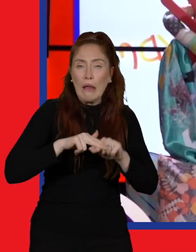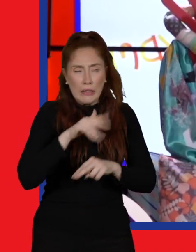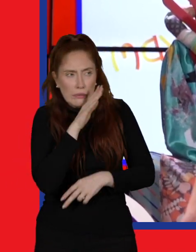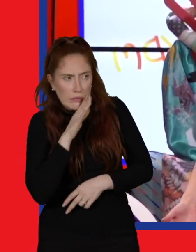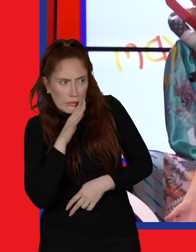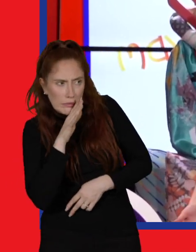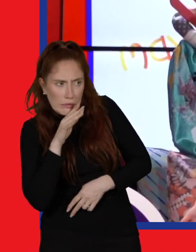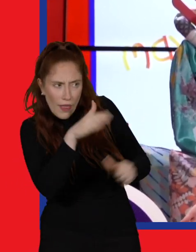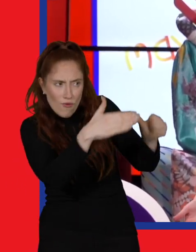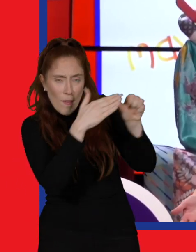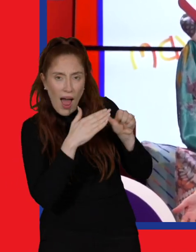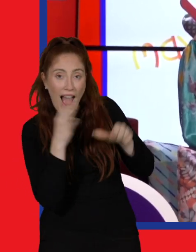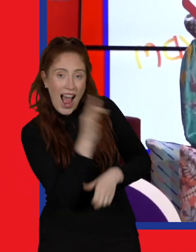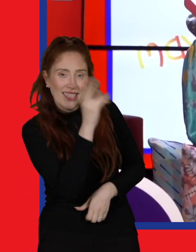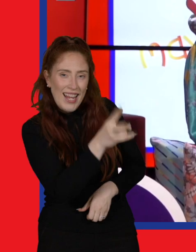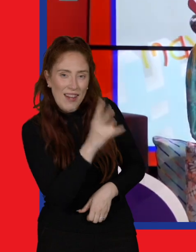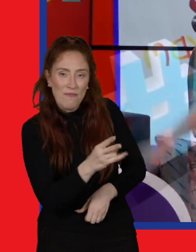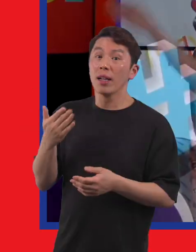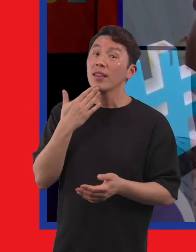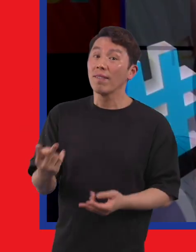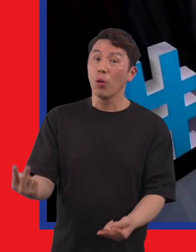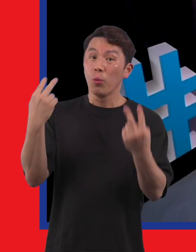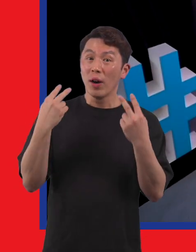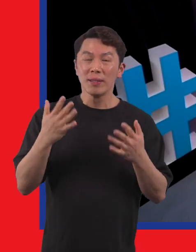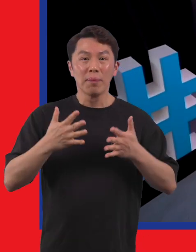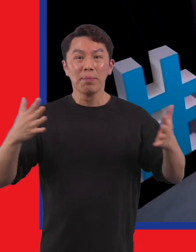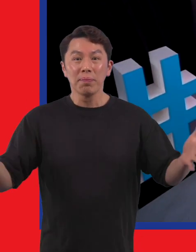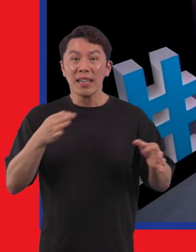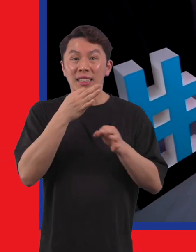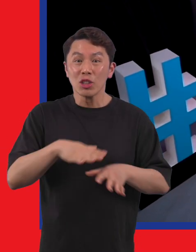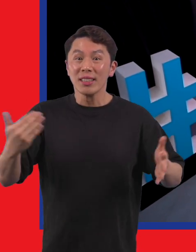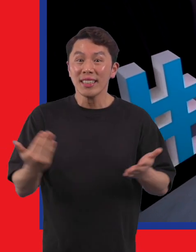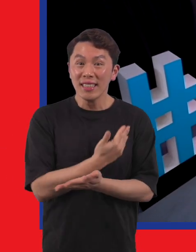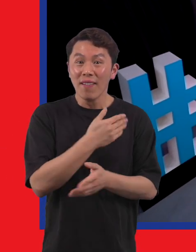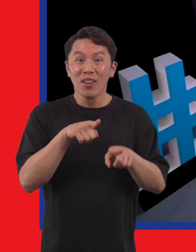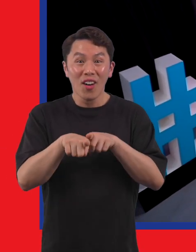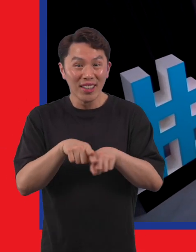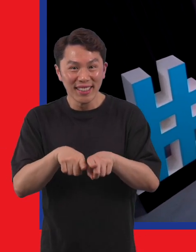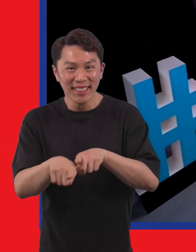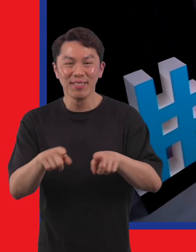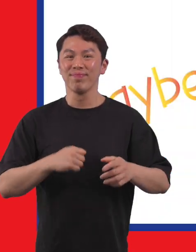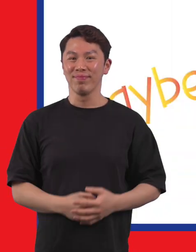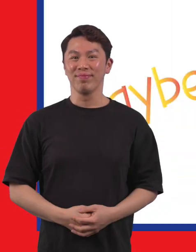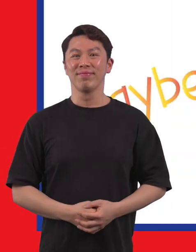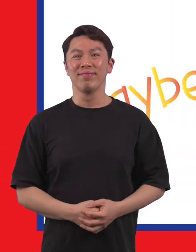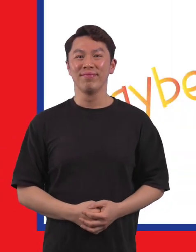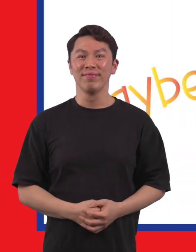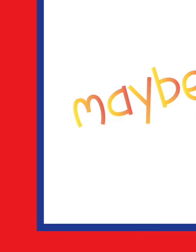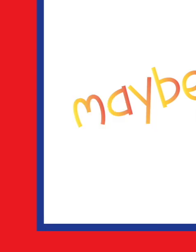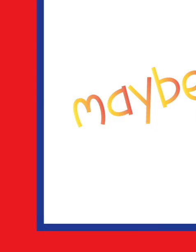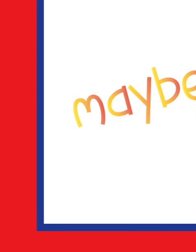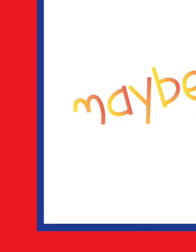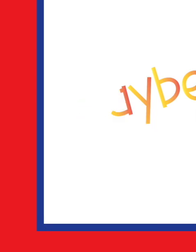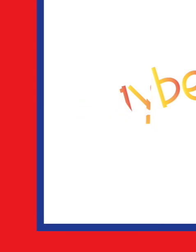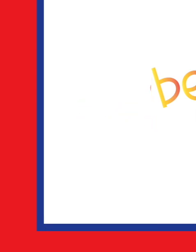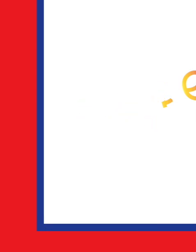100%. And if you're not sure, ask again. Thank you for watching Australia's biggest child safety lesson.